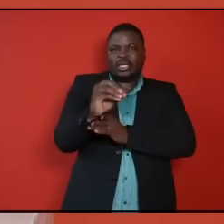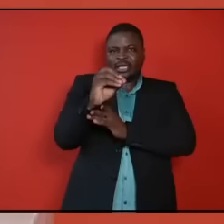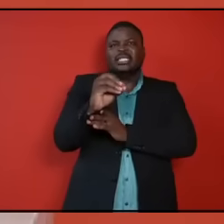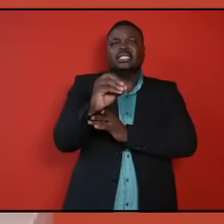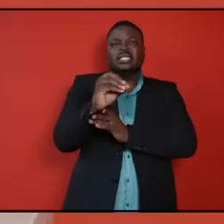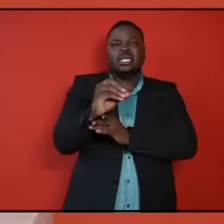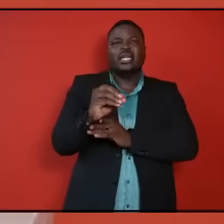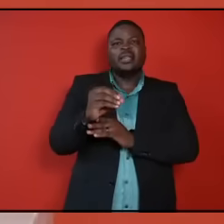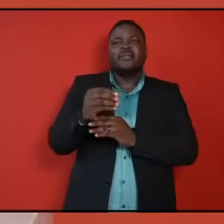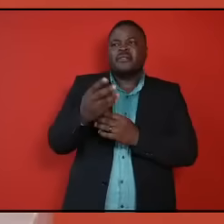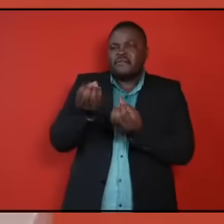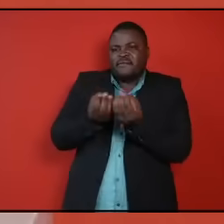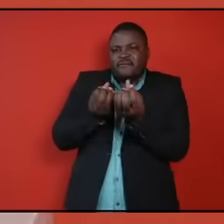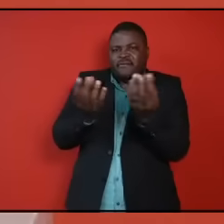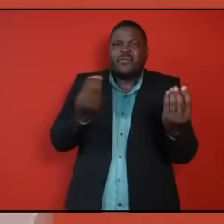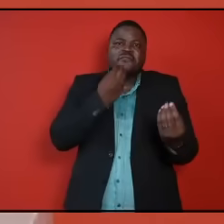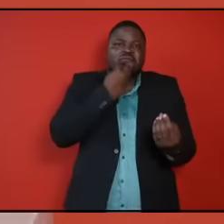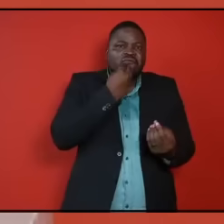700 kids